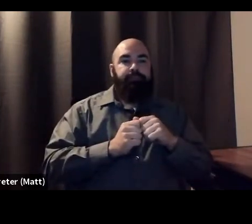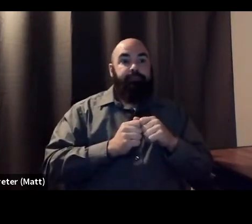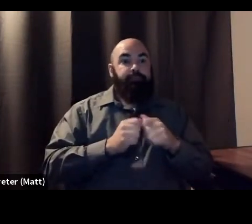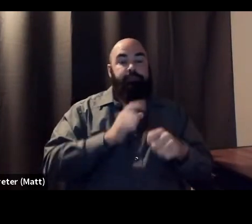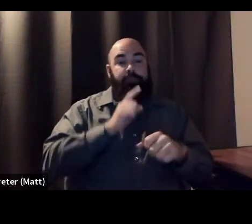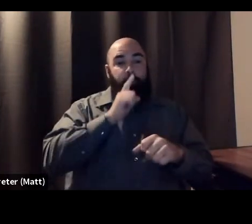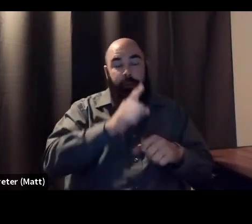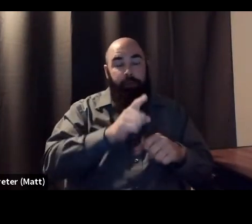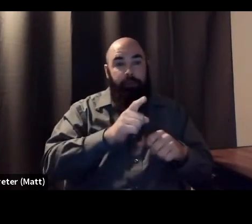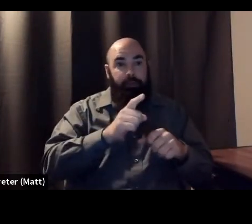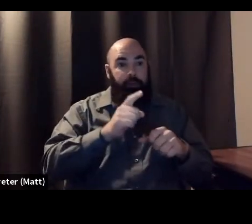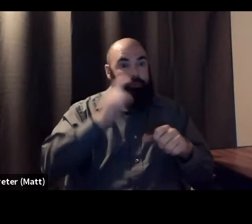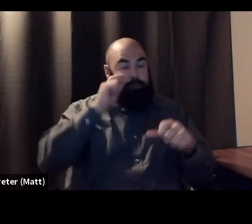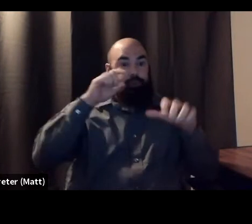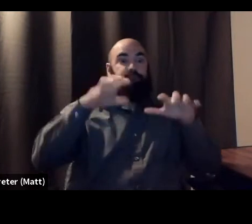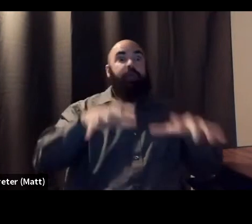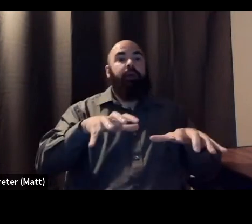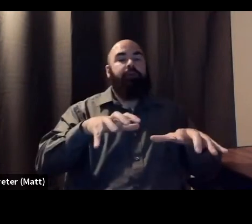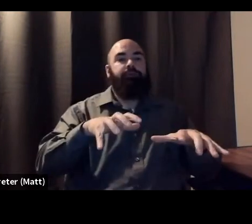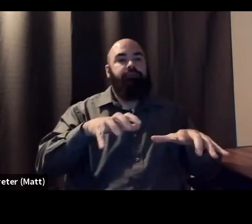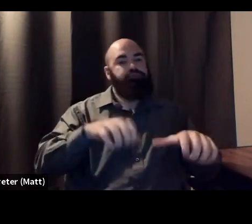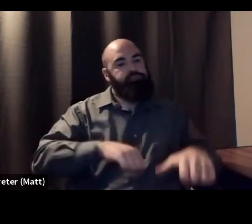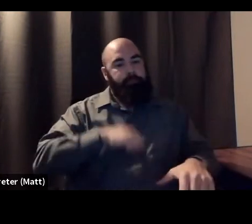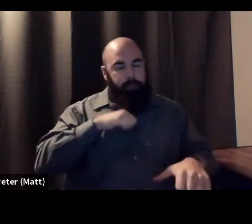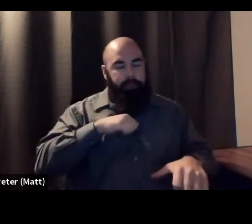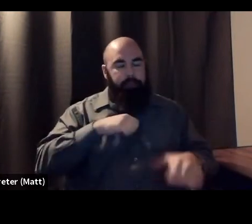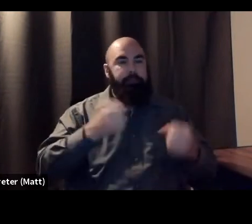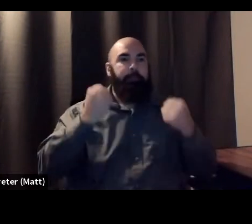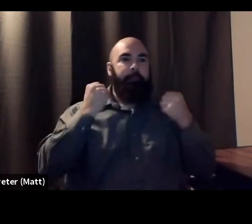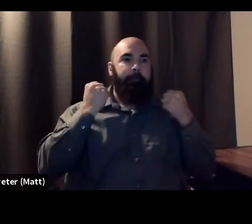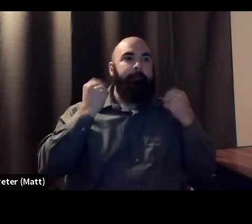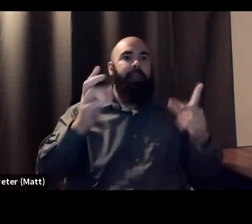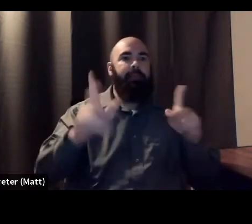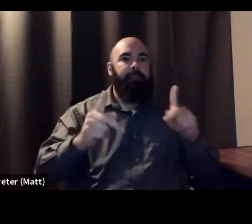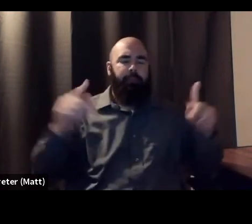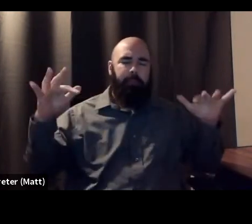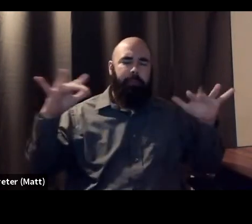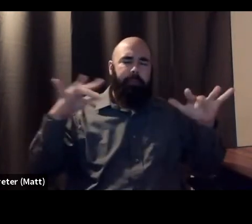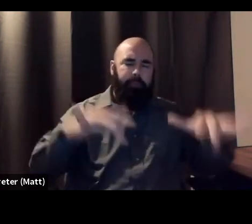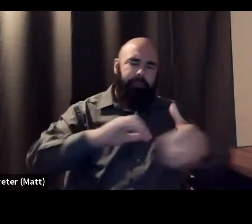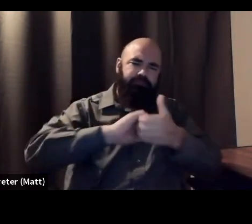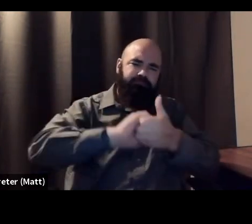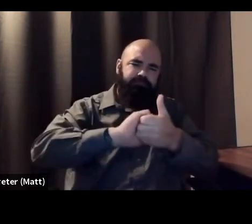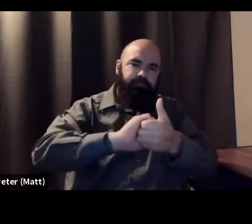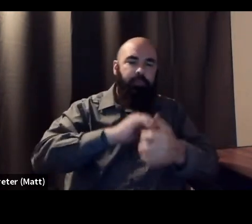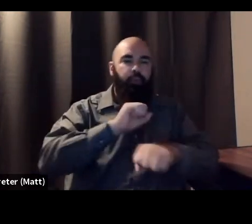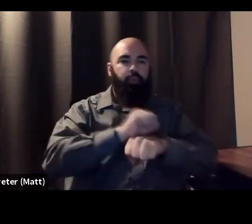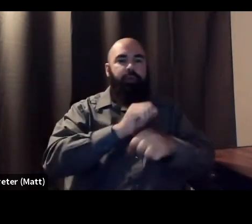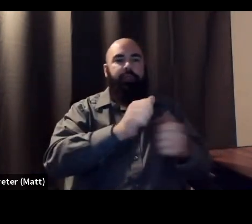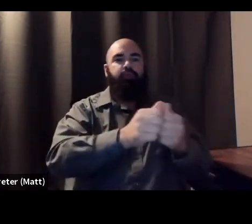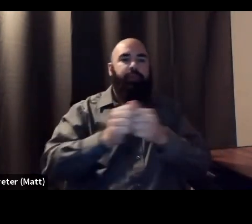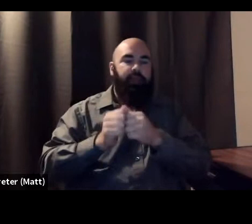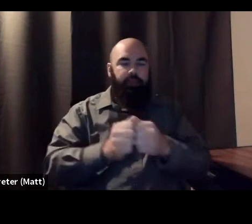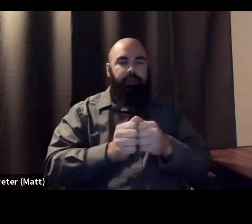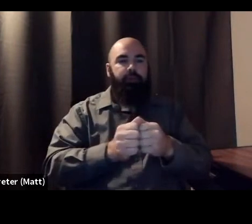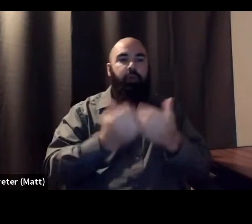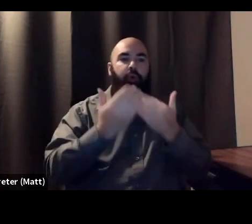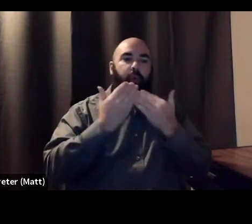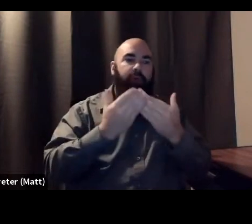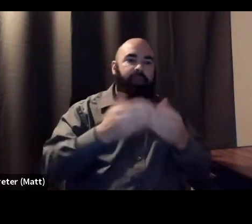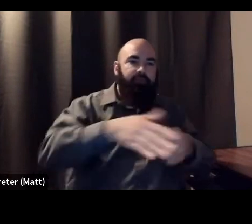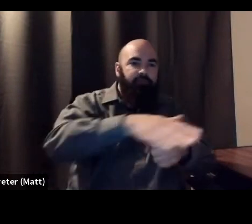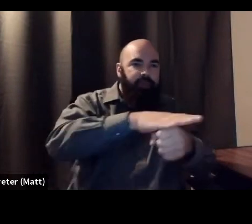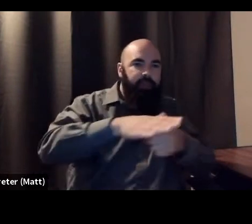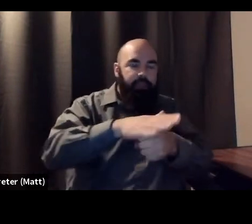of remarkable, seeing the level of collaboration taking place in the region over the past year. We're thankful this region had relationships in